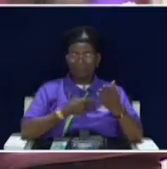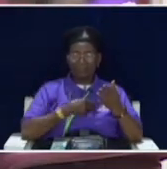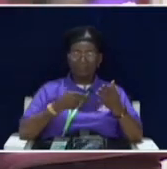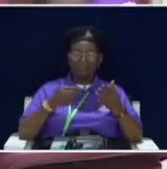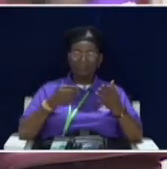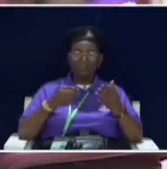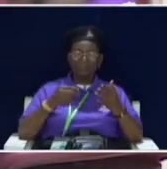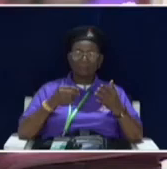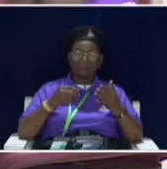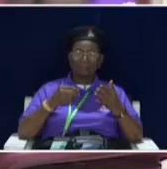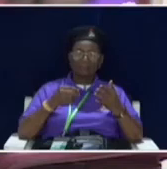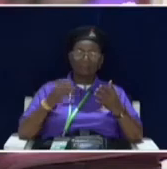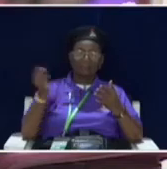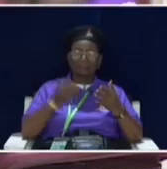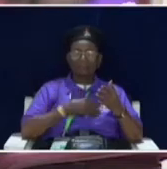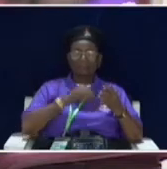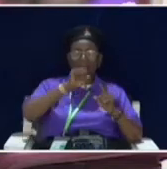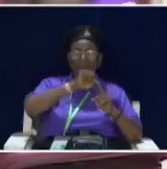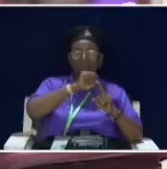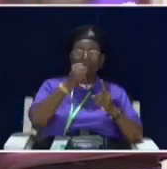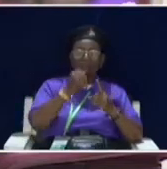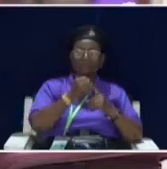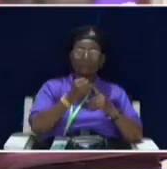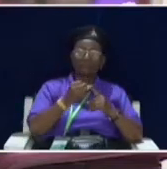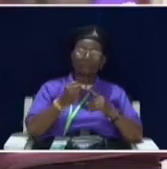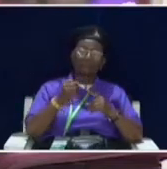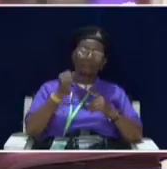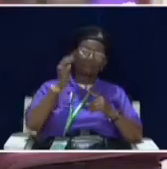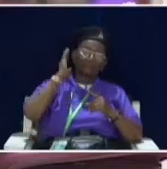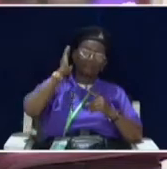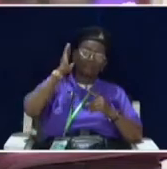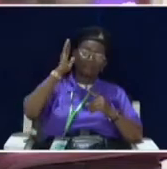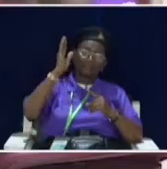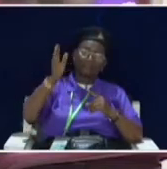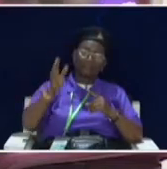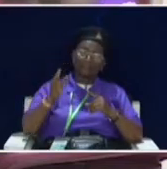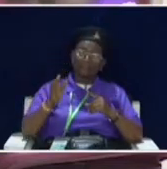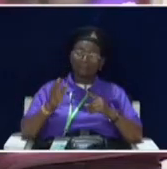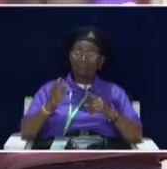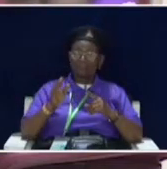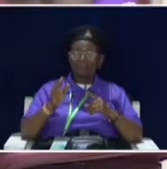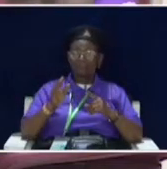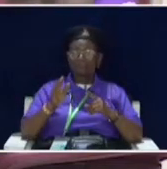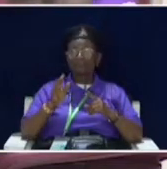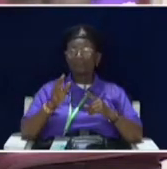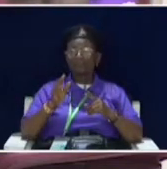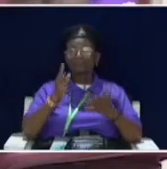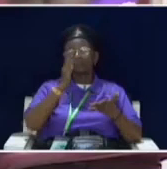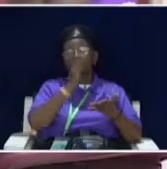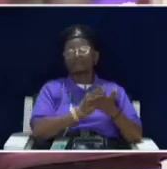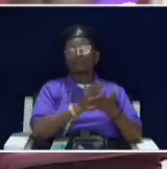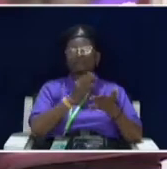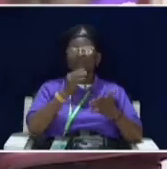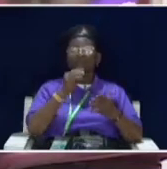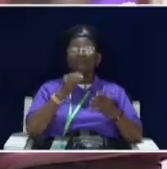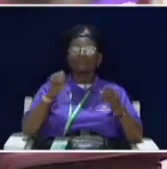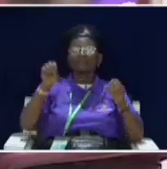our situation, we defy even the faith of the